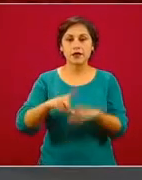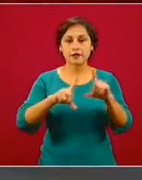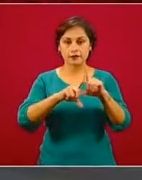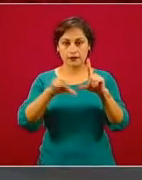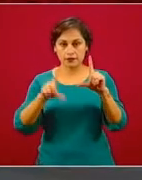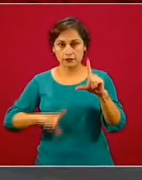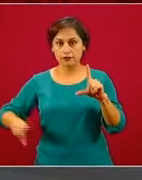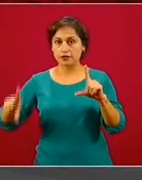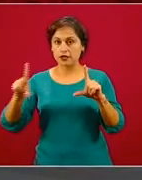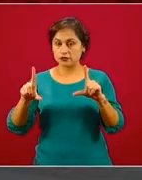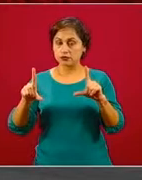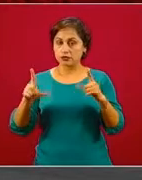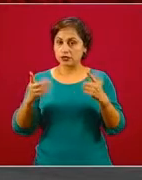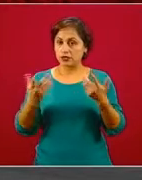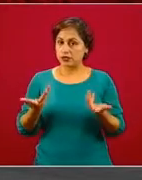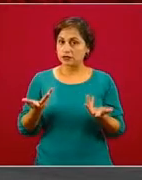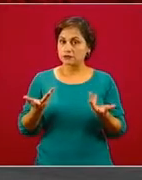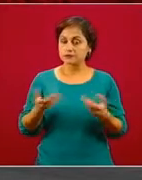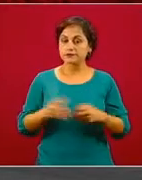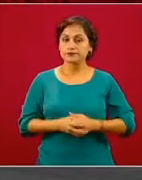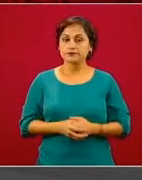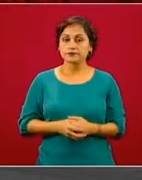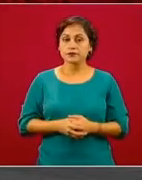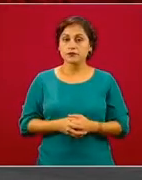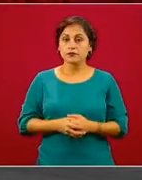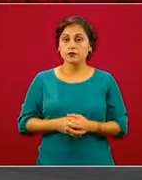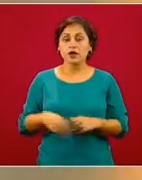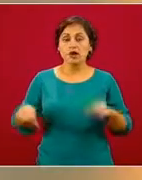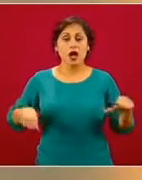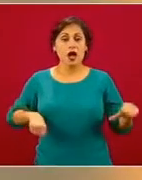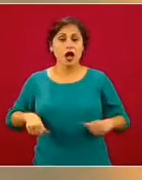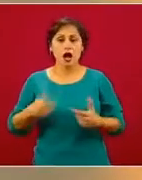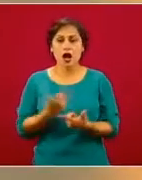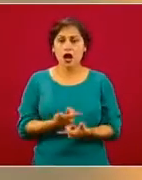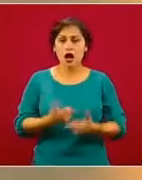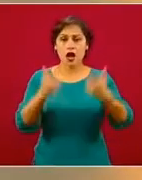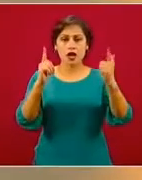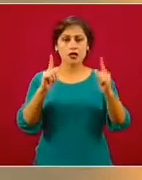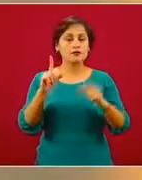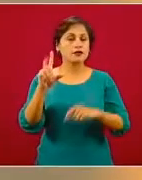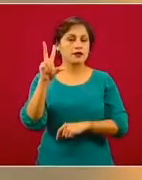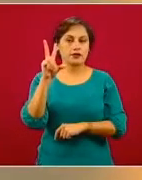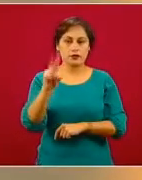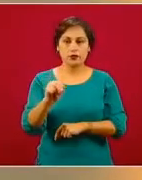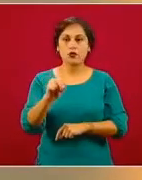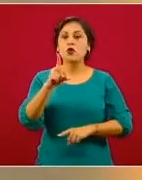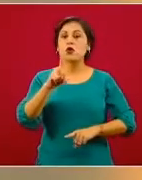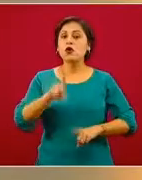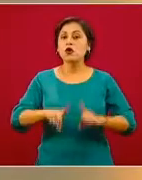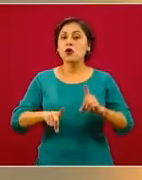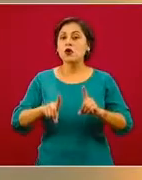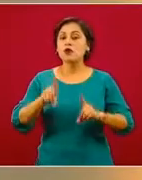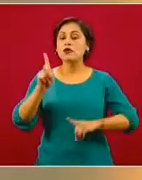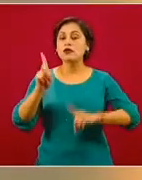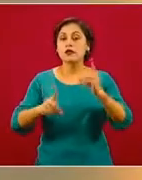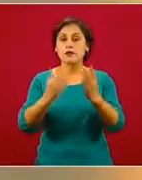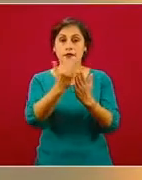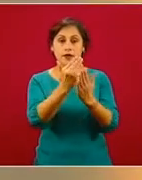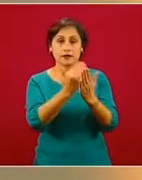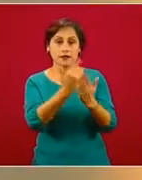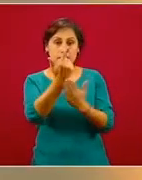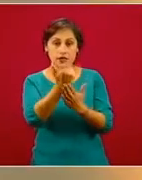must follow the national provisions and cannot start the economic activities that have not